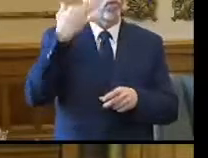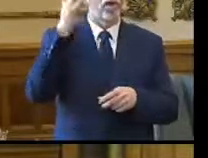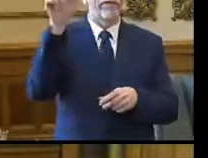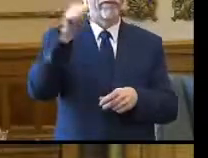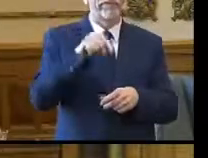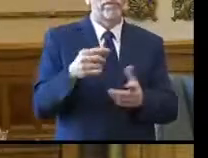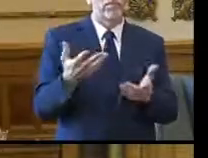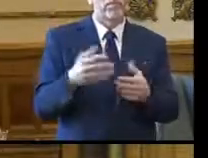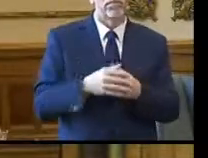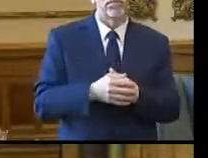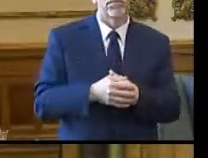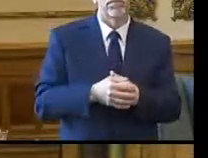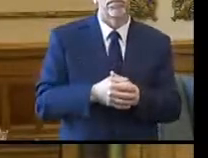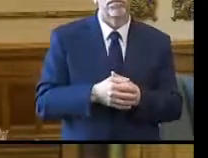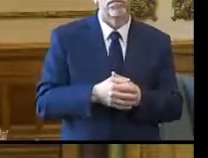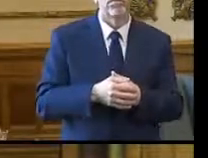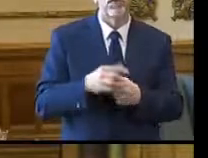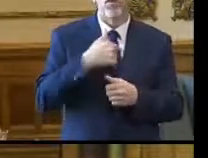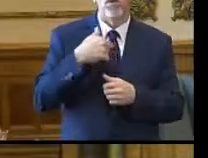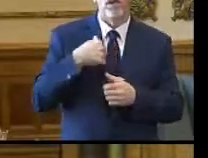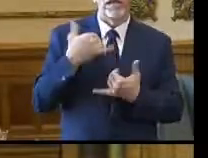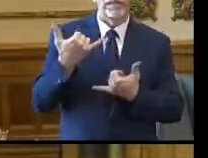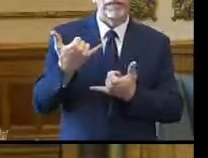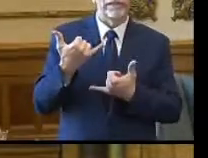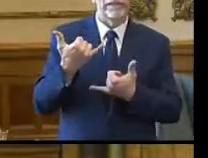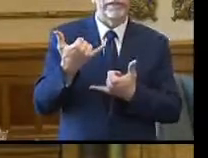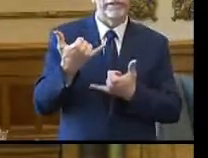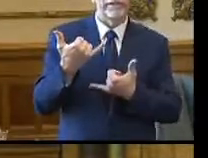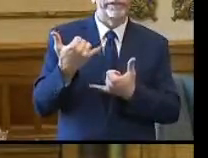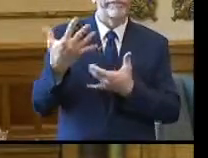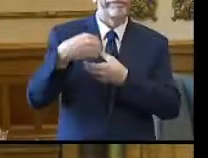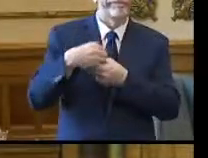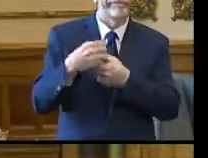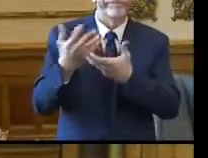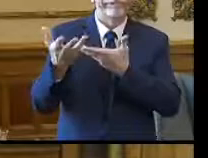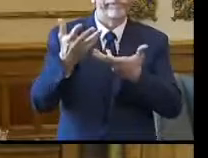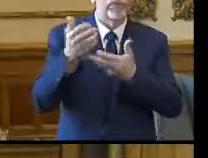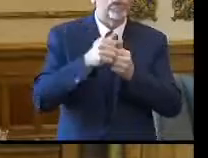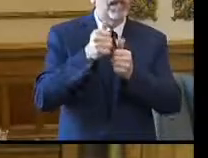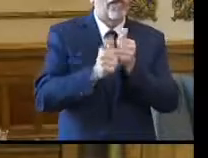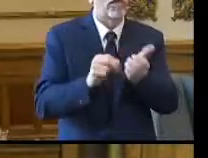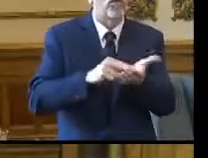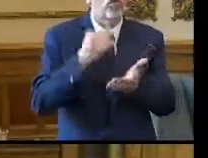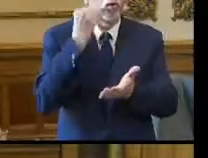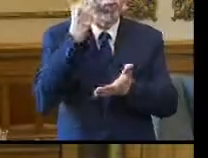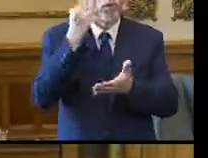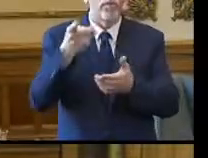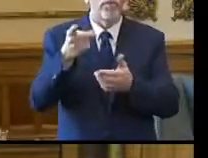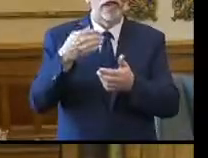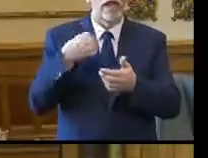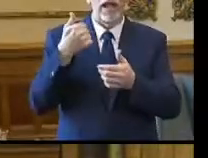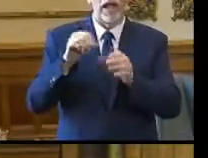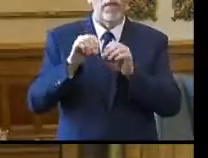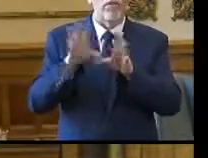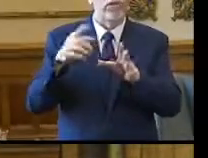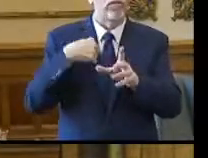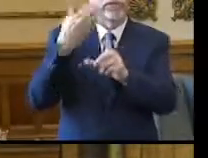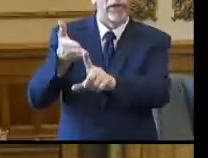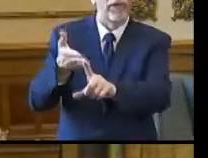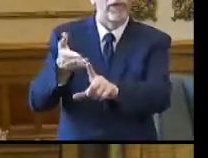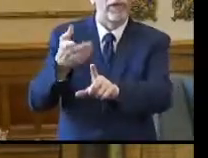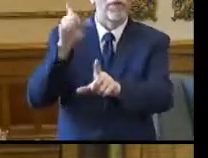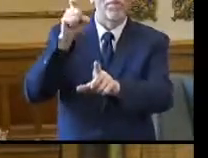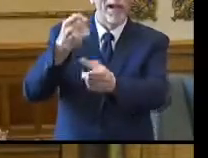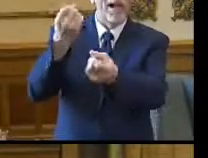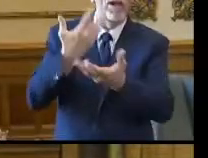We are engaged in every individual nursing home that has any kind of an outbreak as long as they let us